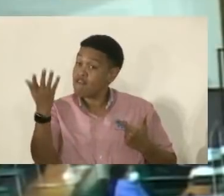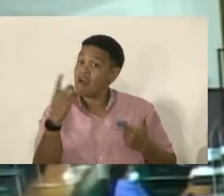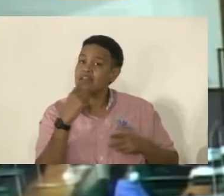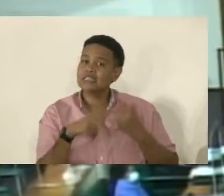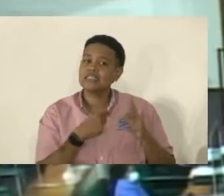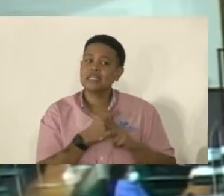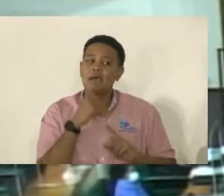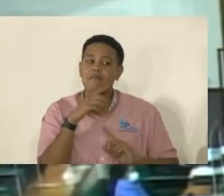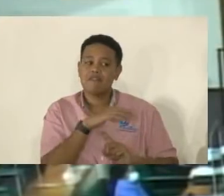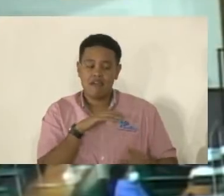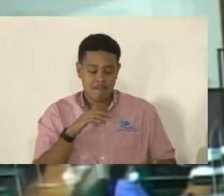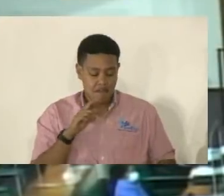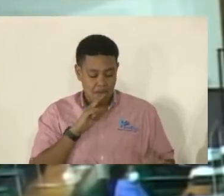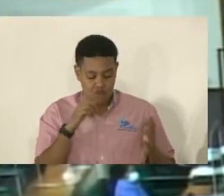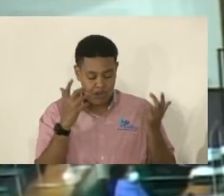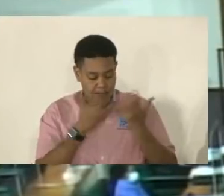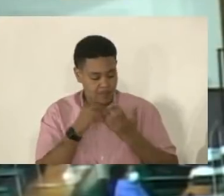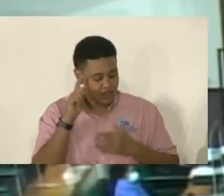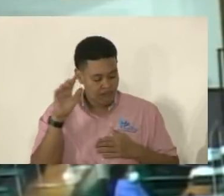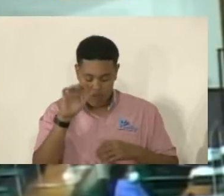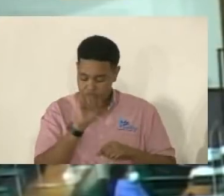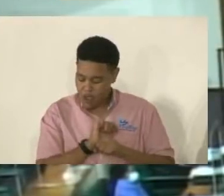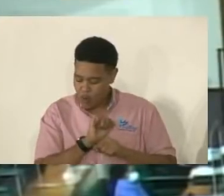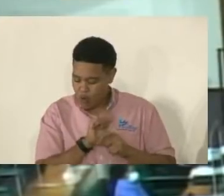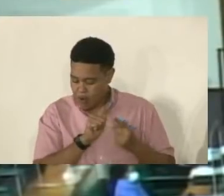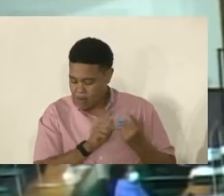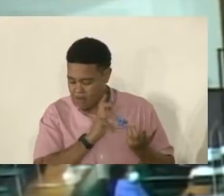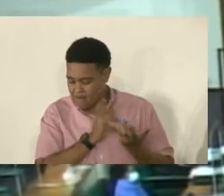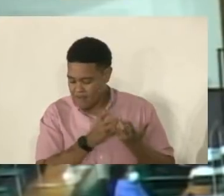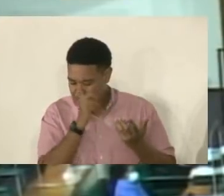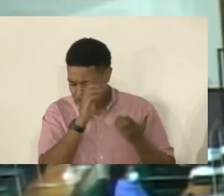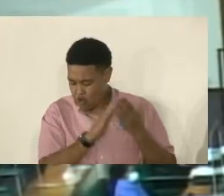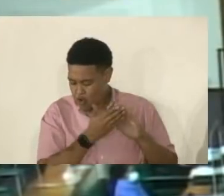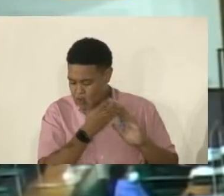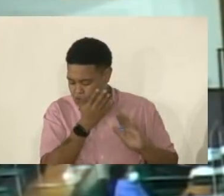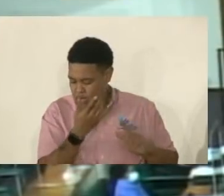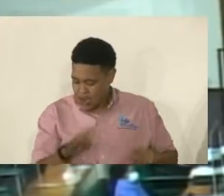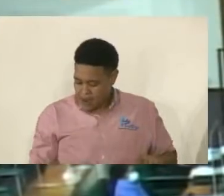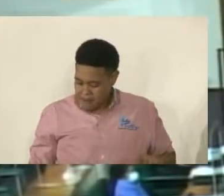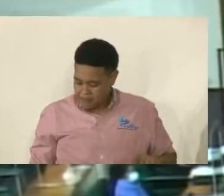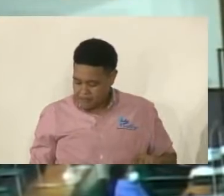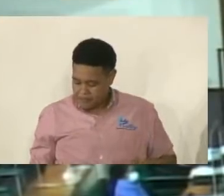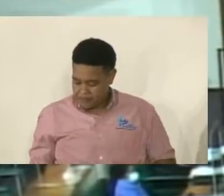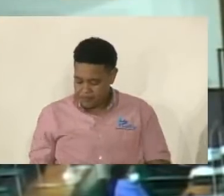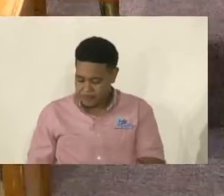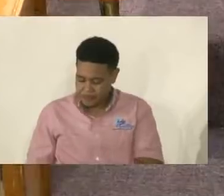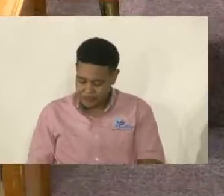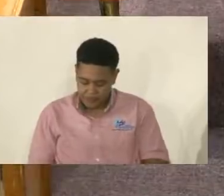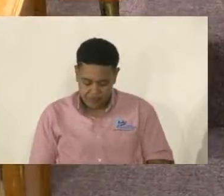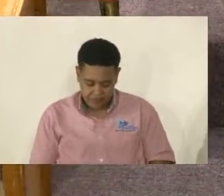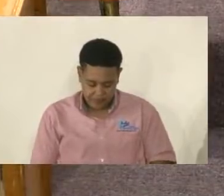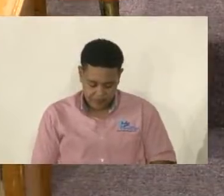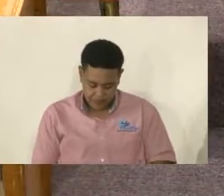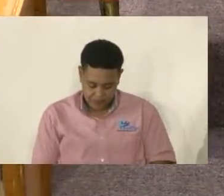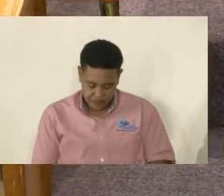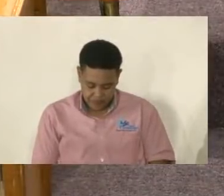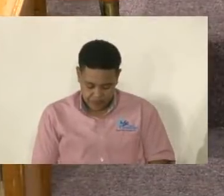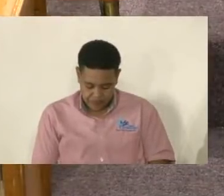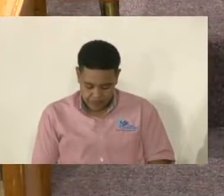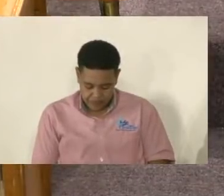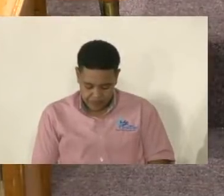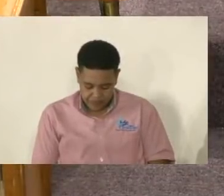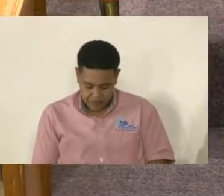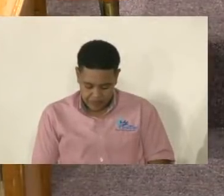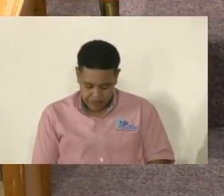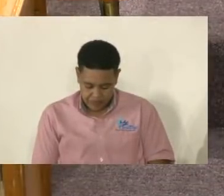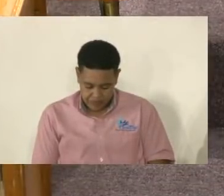environment that is fitting for their work as well as fitting to the communities they serve. So we stand by that investment, and